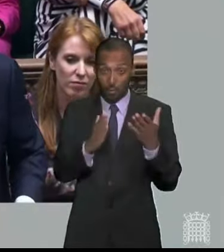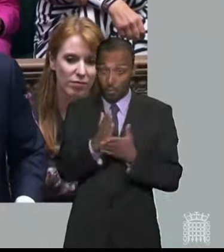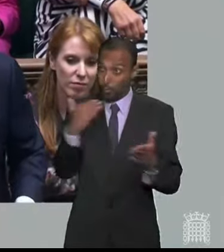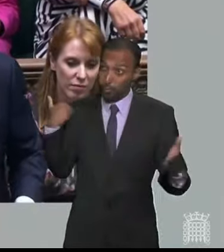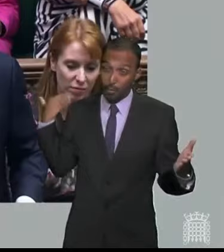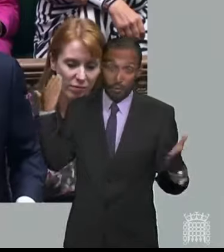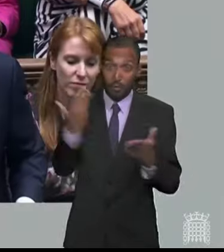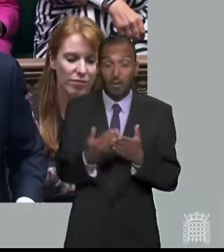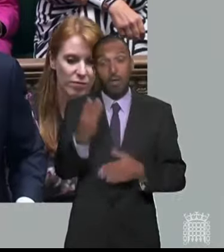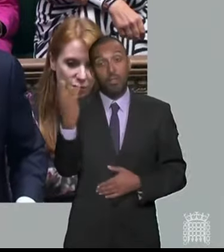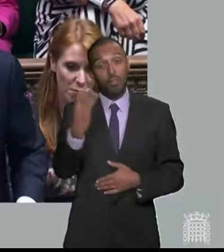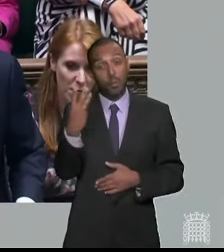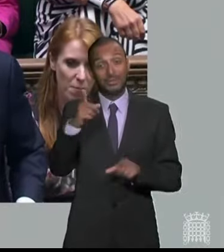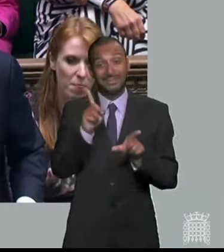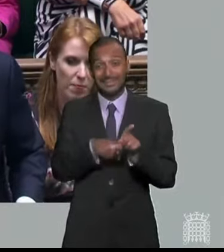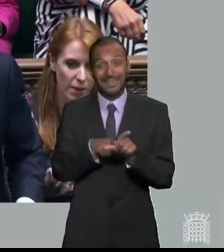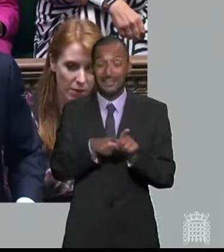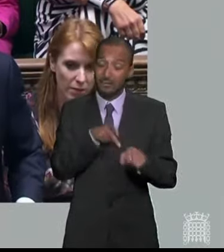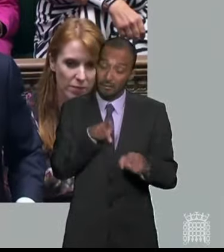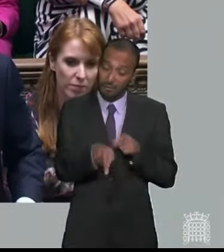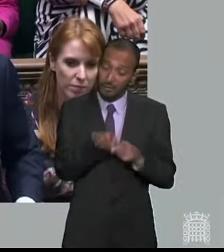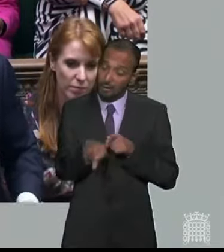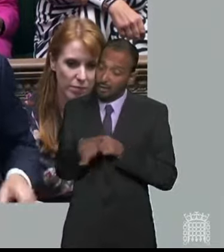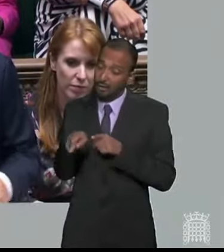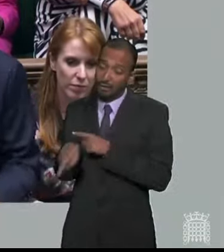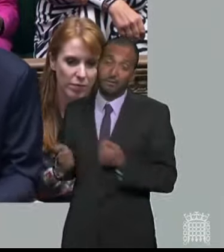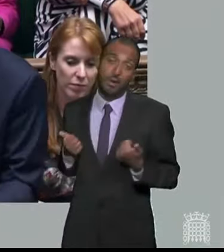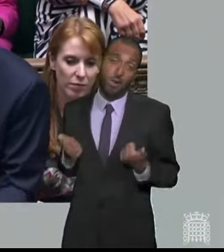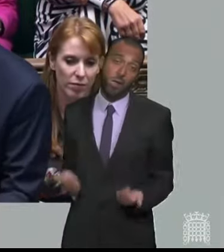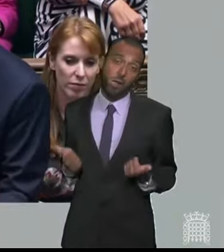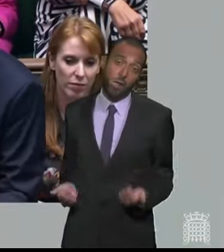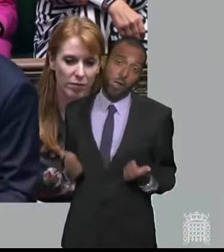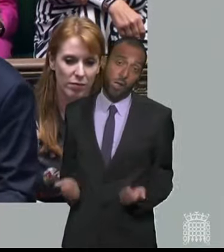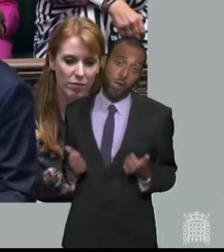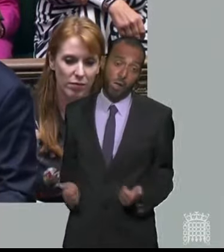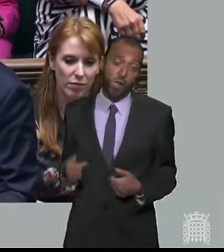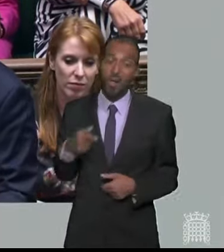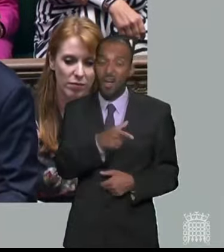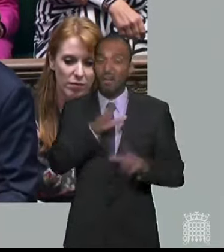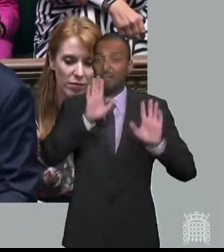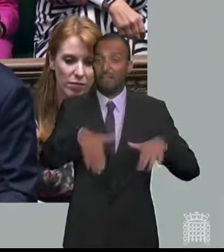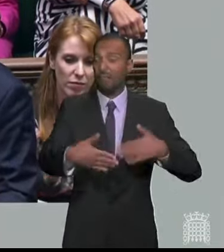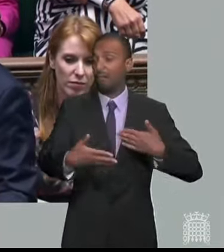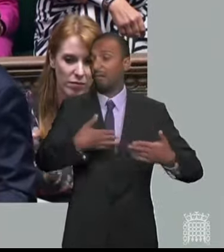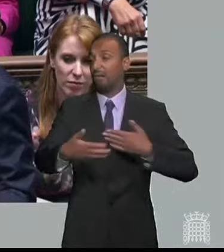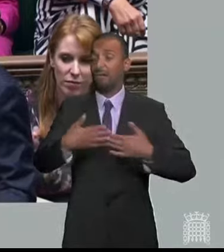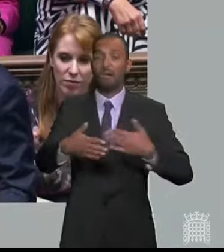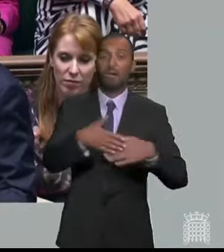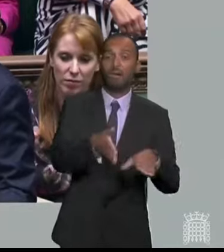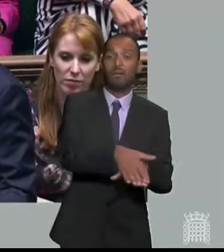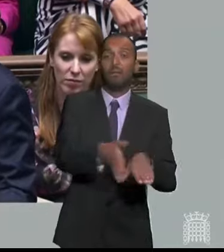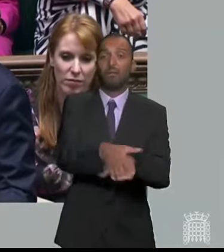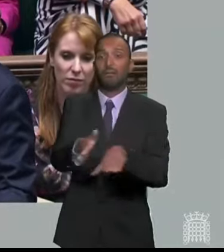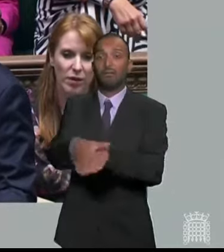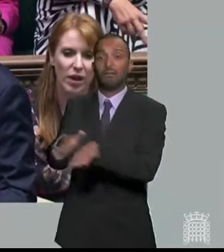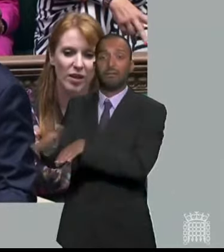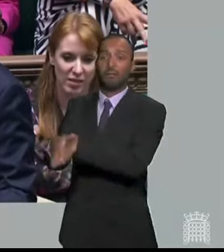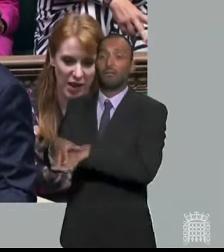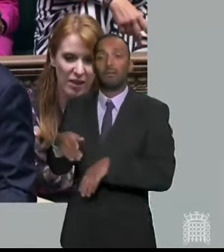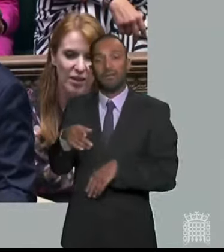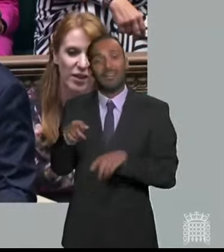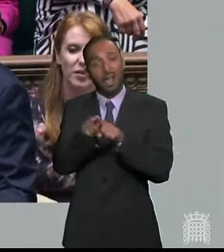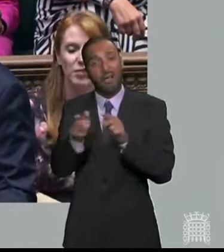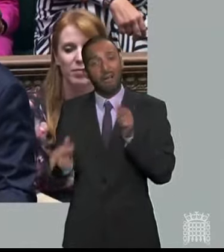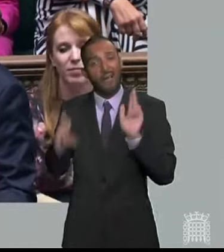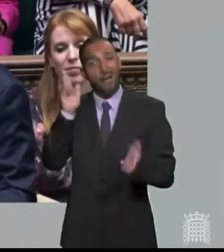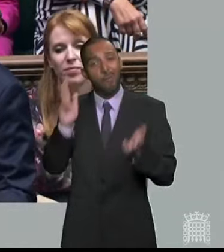corners, botched jobs, sticking plaster politics. It's the sort of thing you expect from cowboy builders,